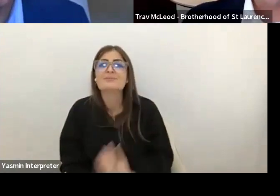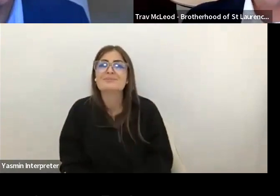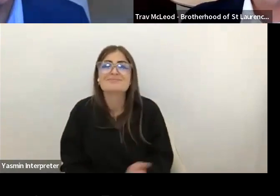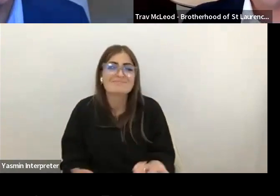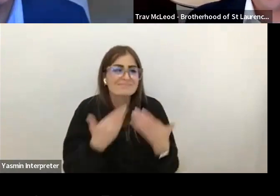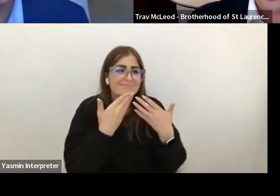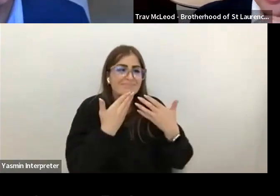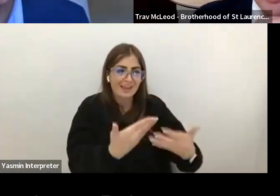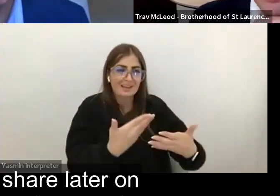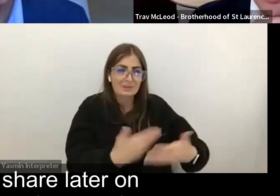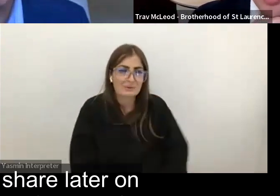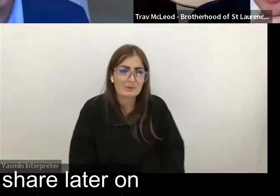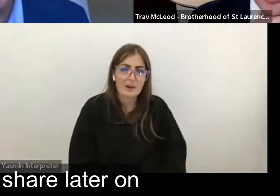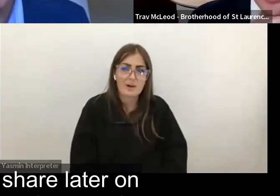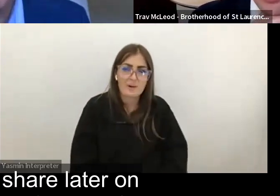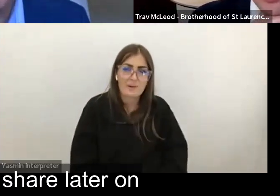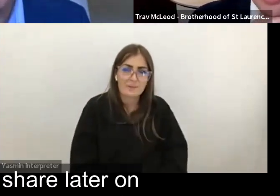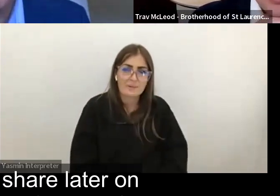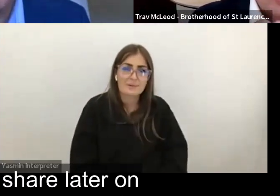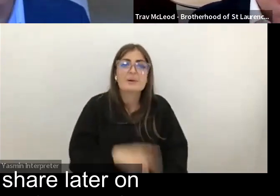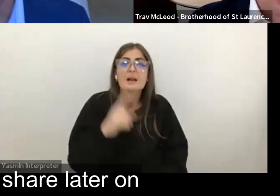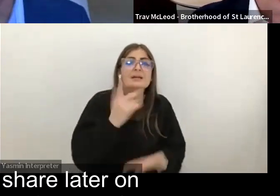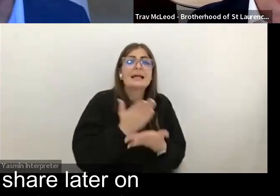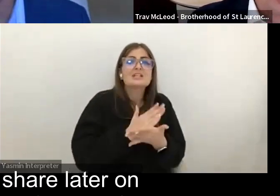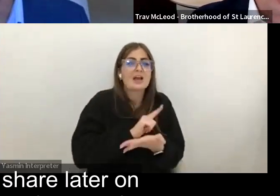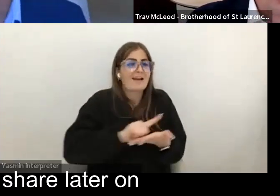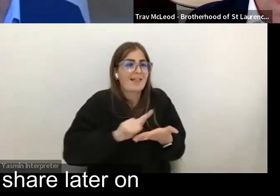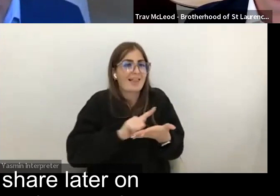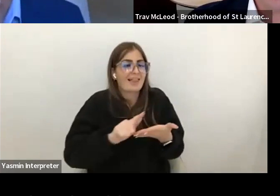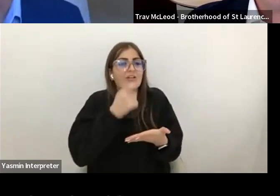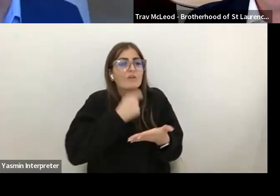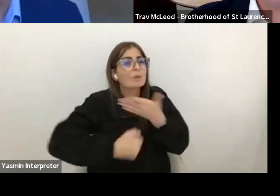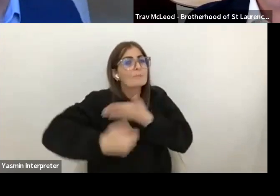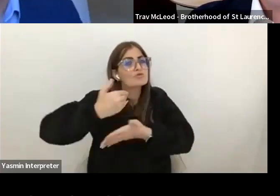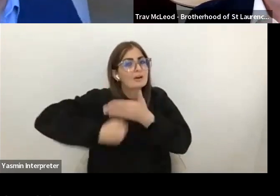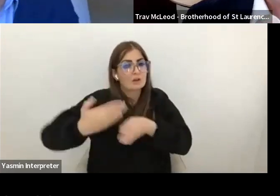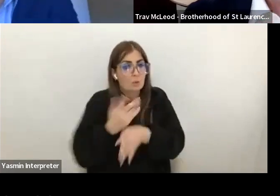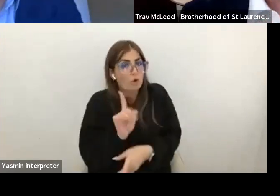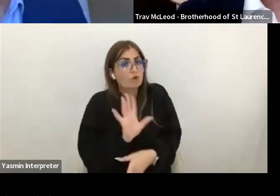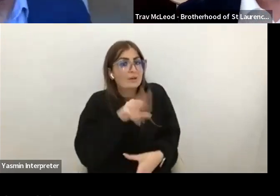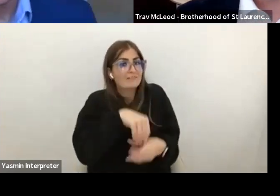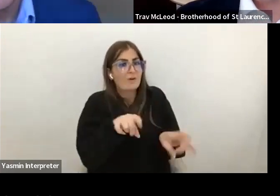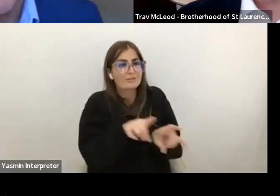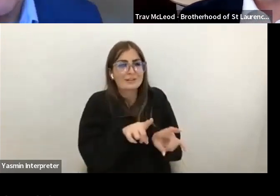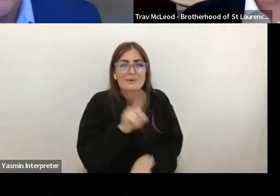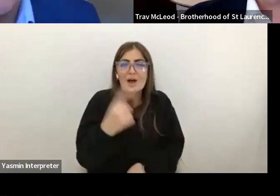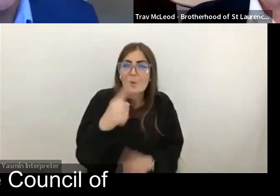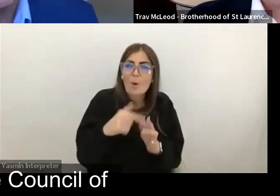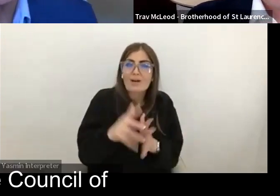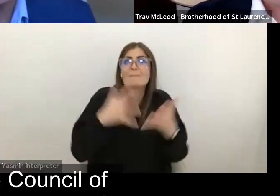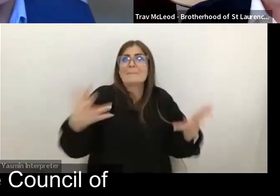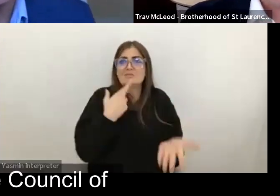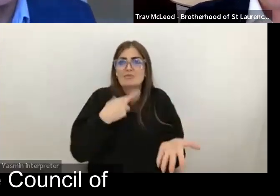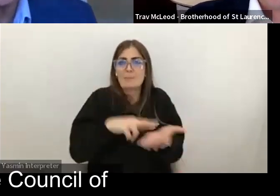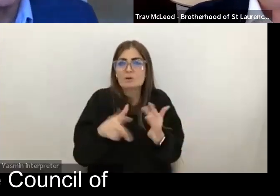Thank you, Deb. And we might share later on some of the previous work that you've been involved in. I know one of the big reports was for